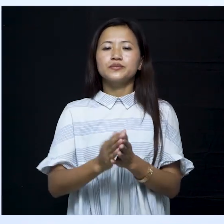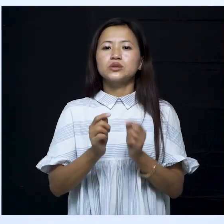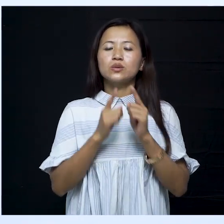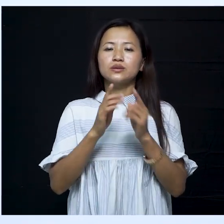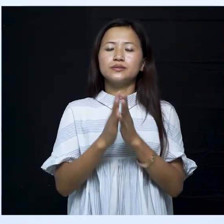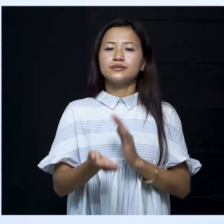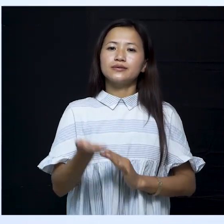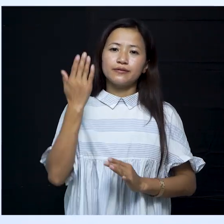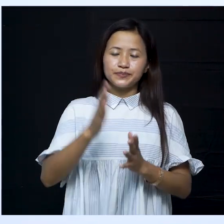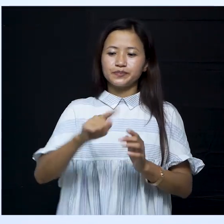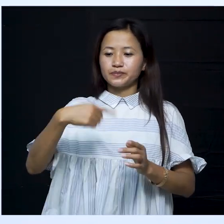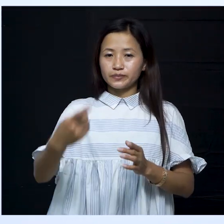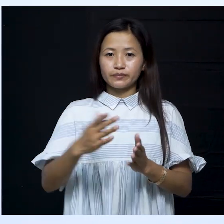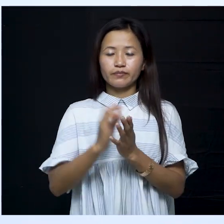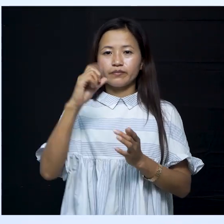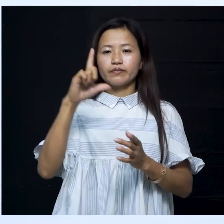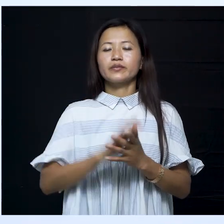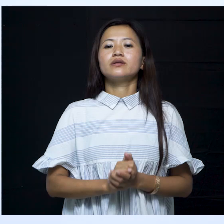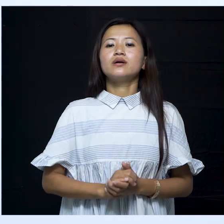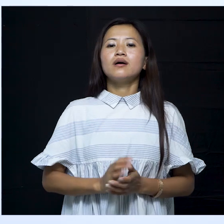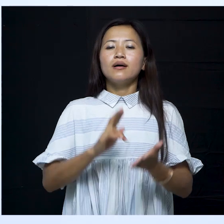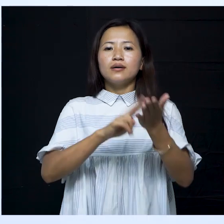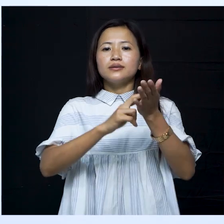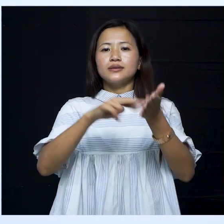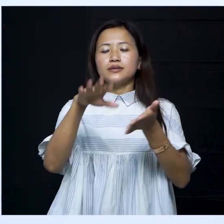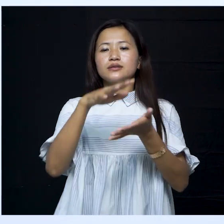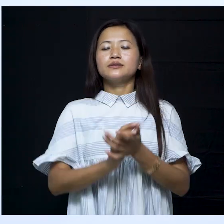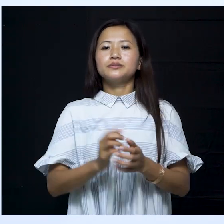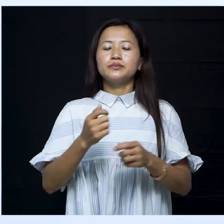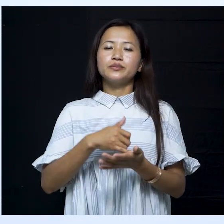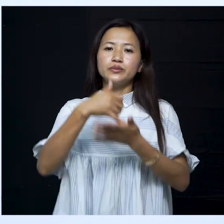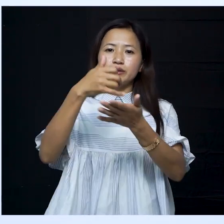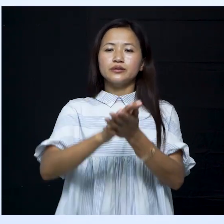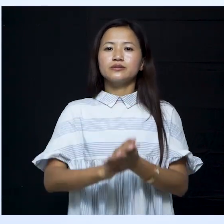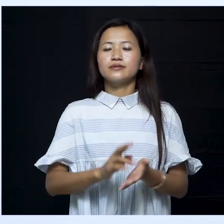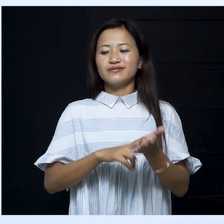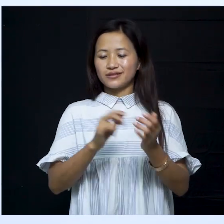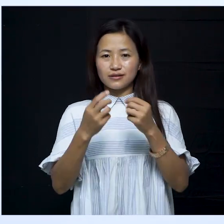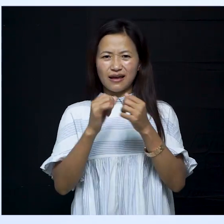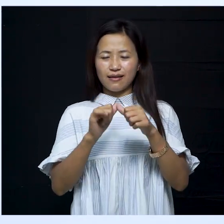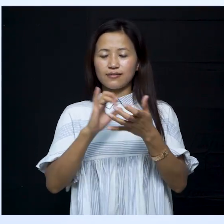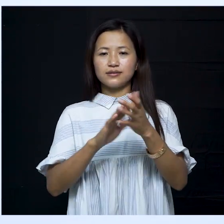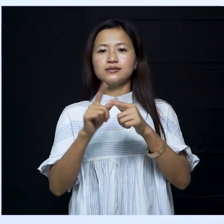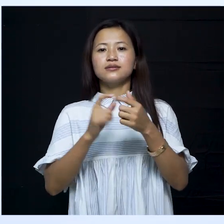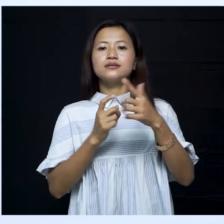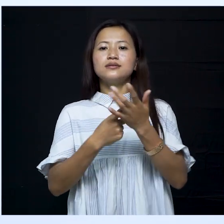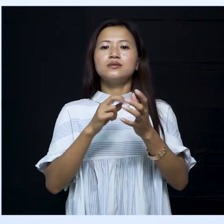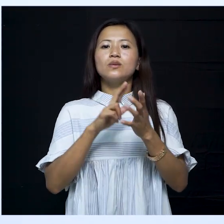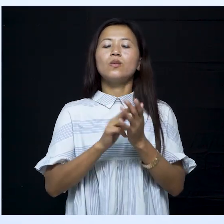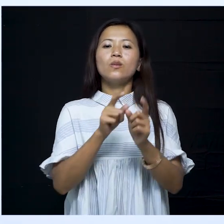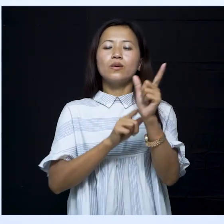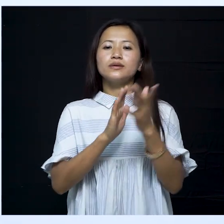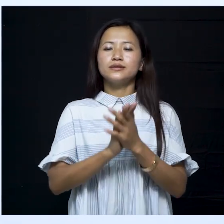Then his famous work, The Guide, won National Prize of the Indian Literary Award. He authored 5 collections